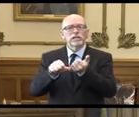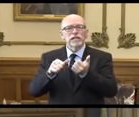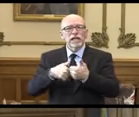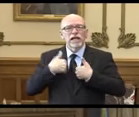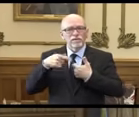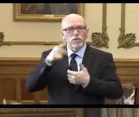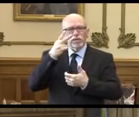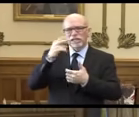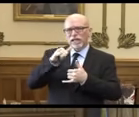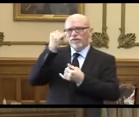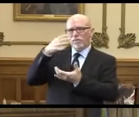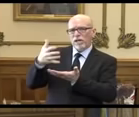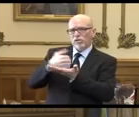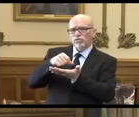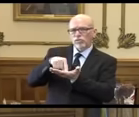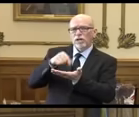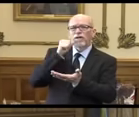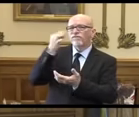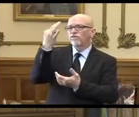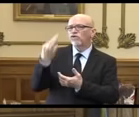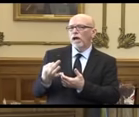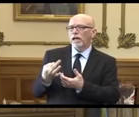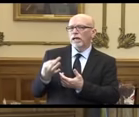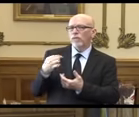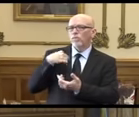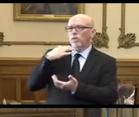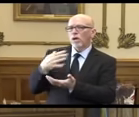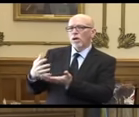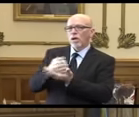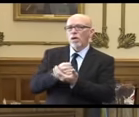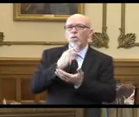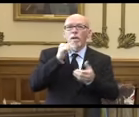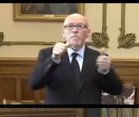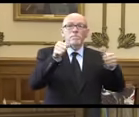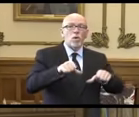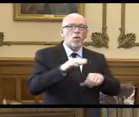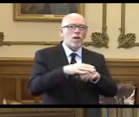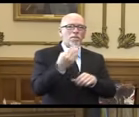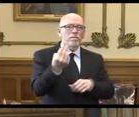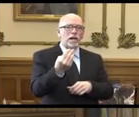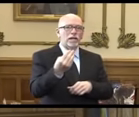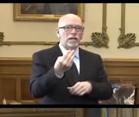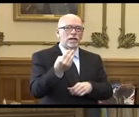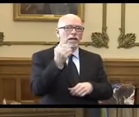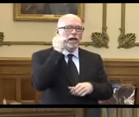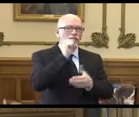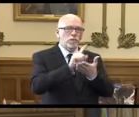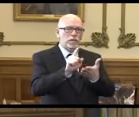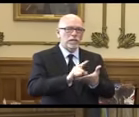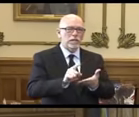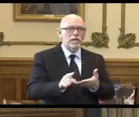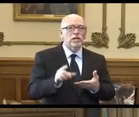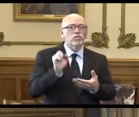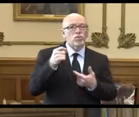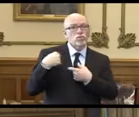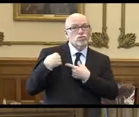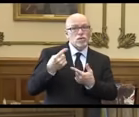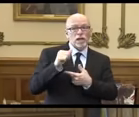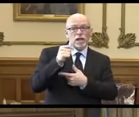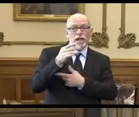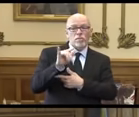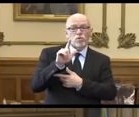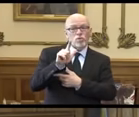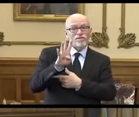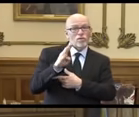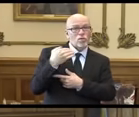totals will be collected every Friday and posted the following Monday. So just to go through those, as of April 24th,